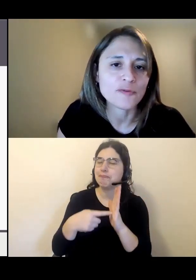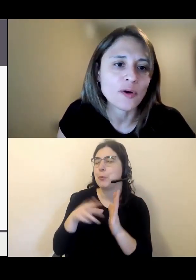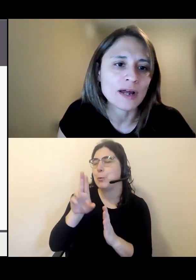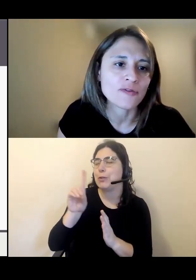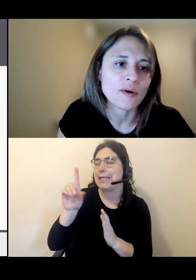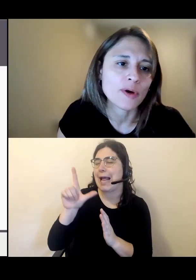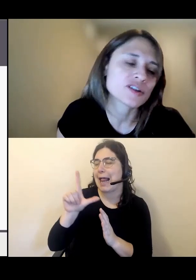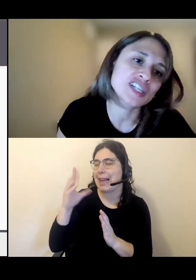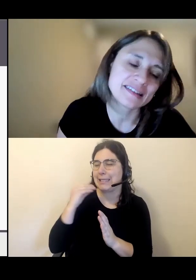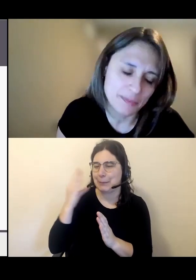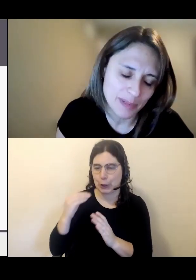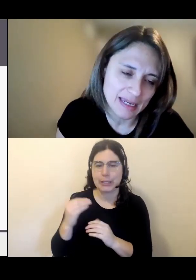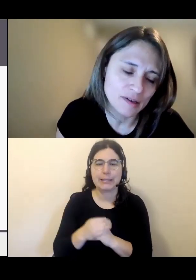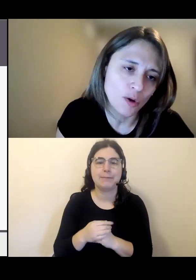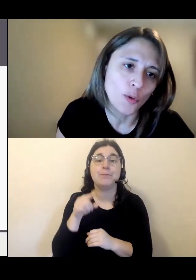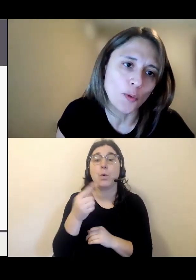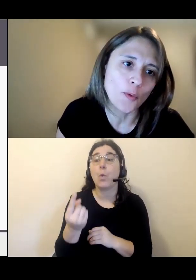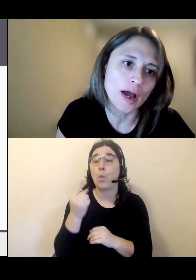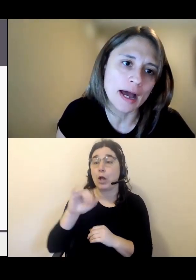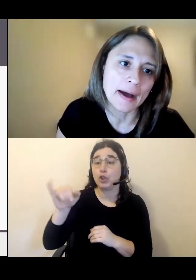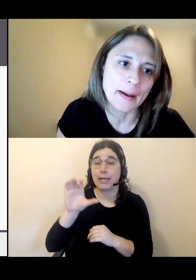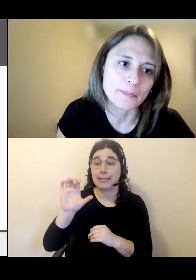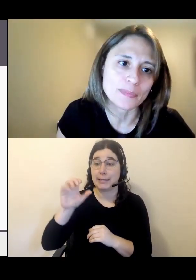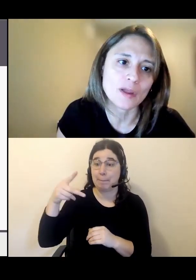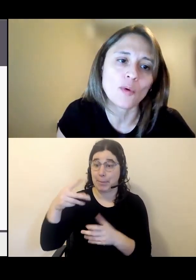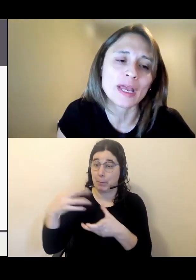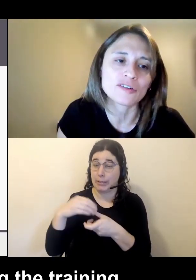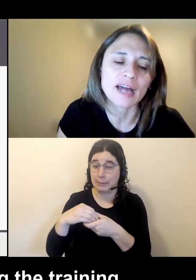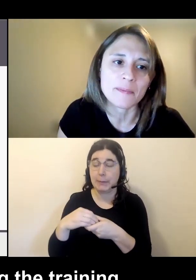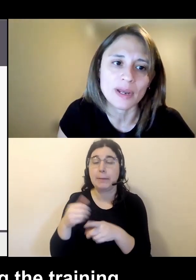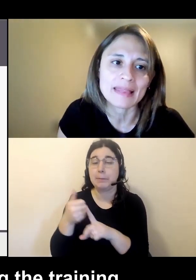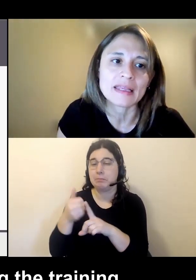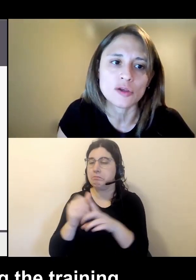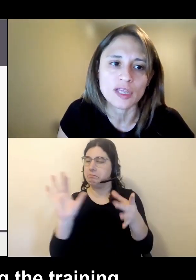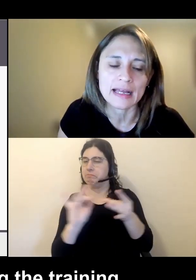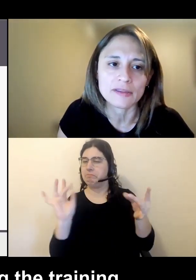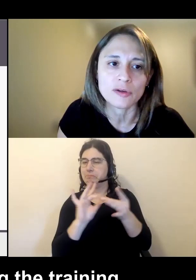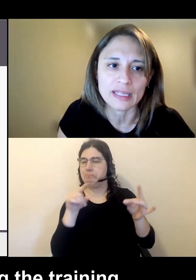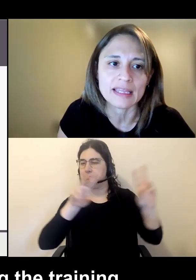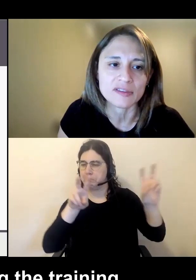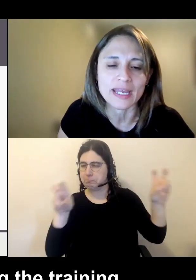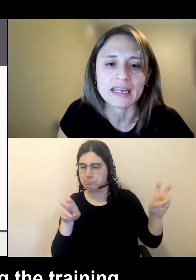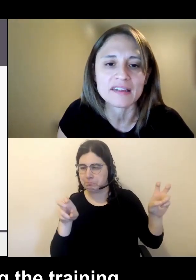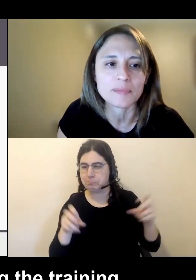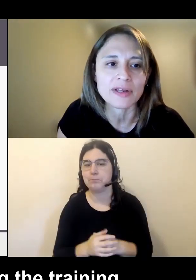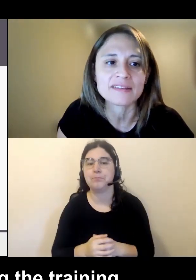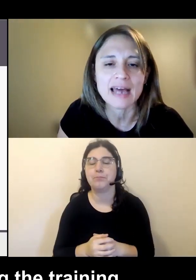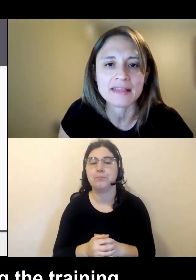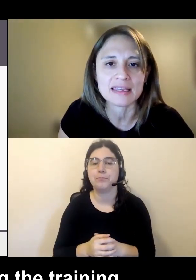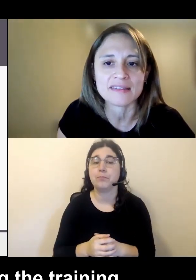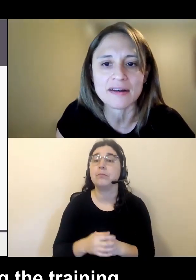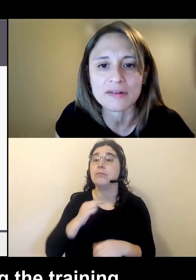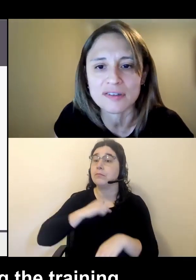This is from one of our JCPs who, because I implemented UDL during the training